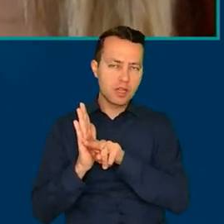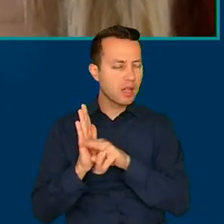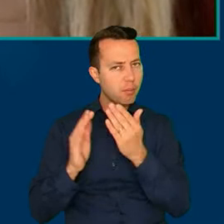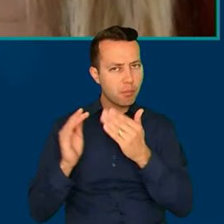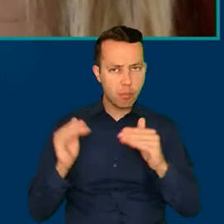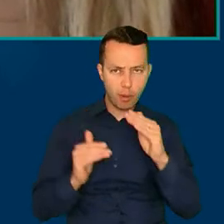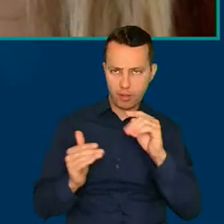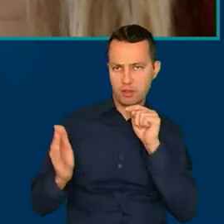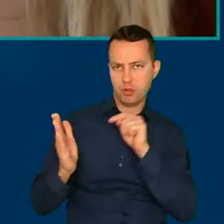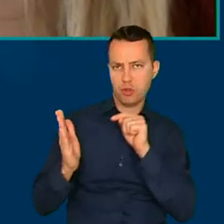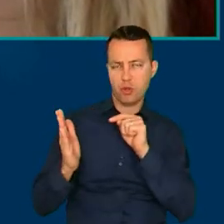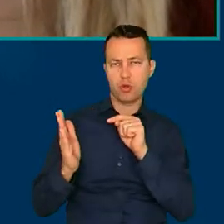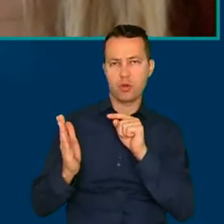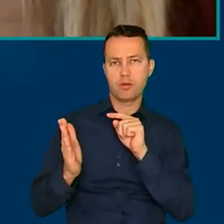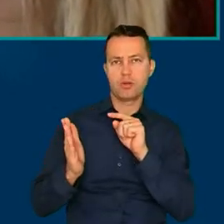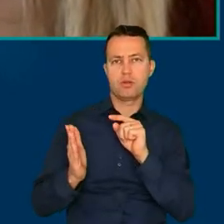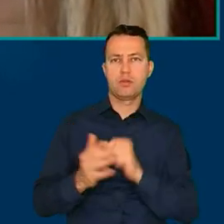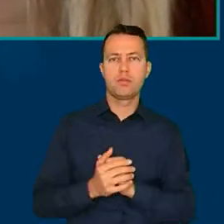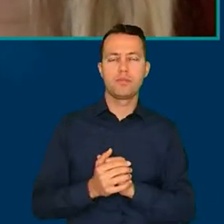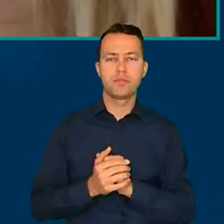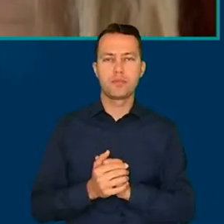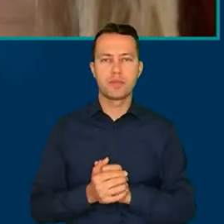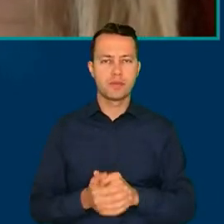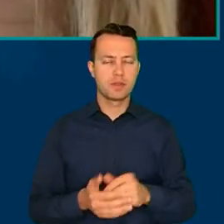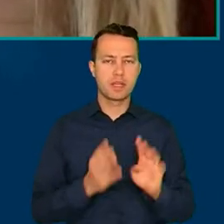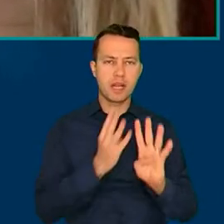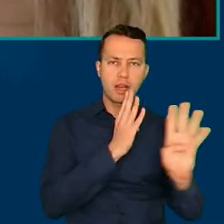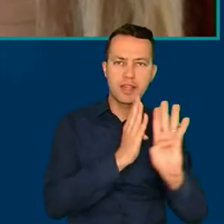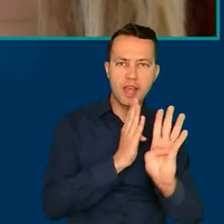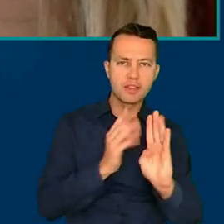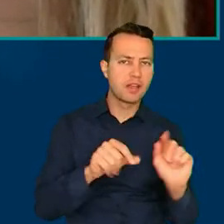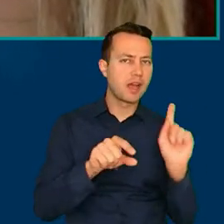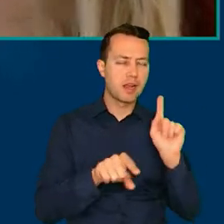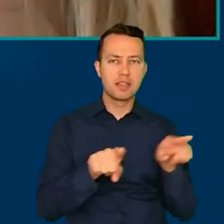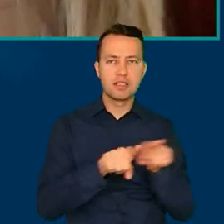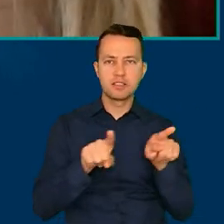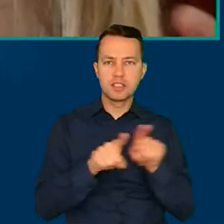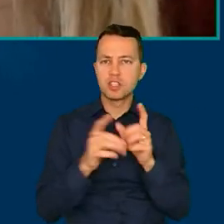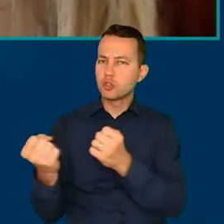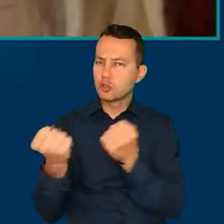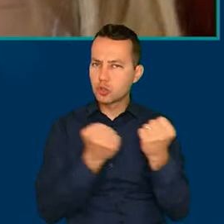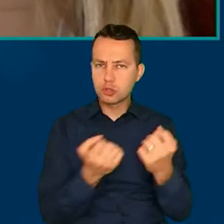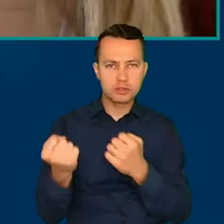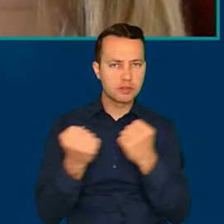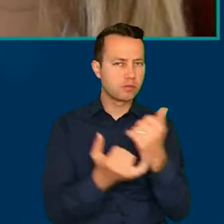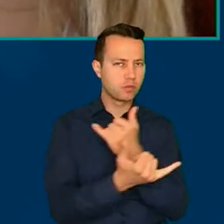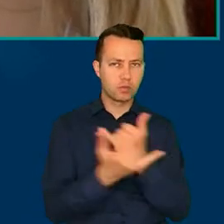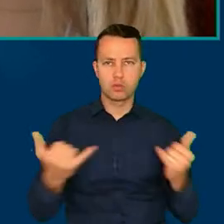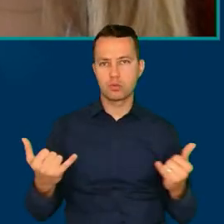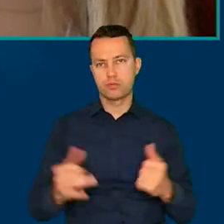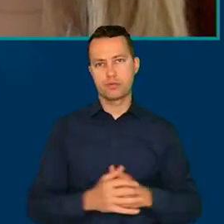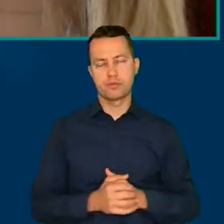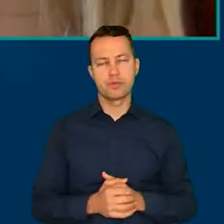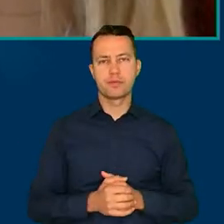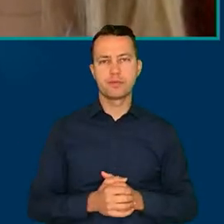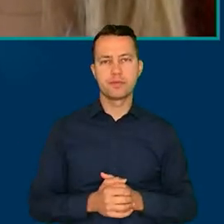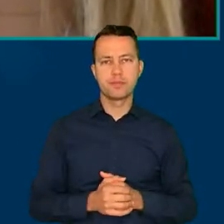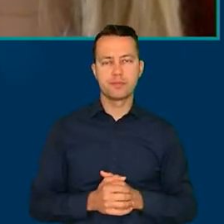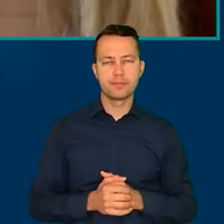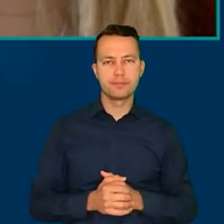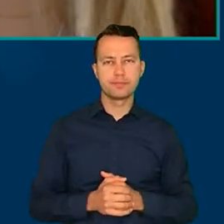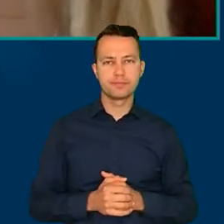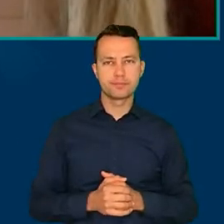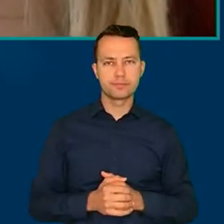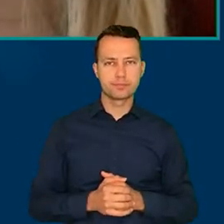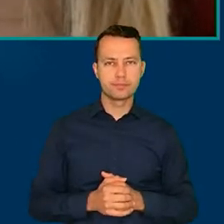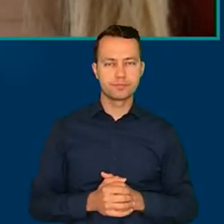can be quite intimidating, especially for companies that have complex supply chains. But I think a very important characteristic that was already spoken